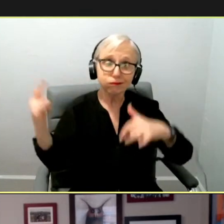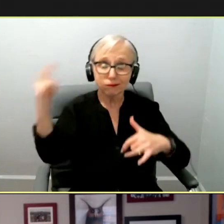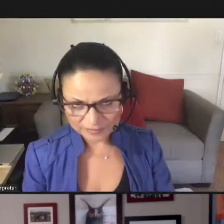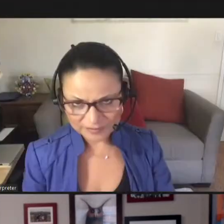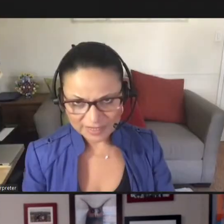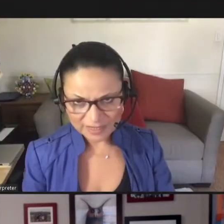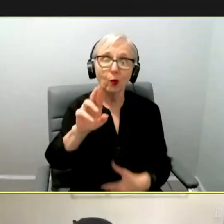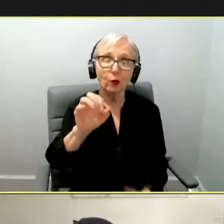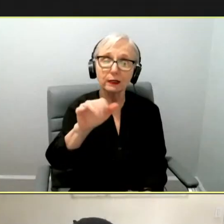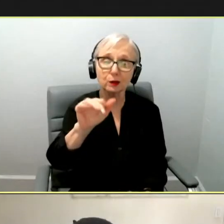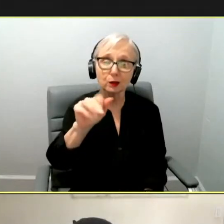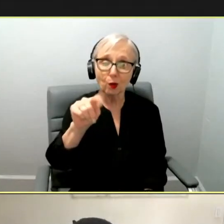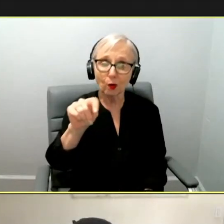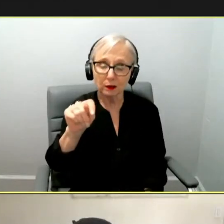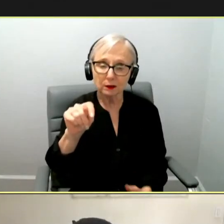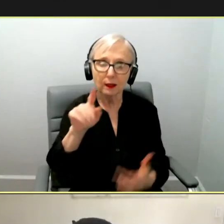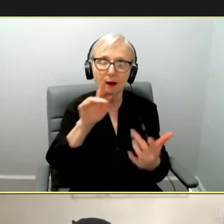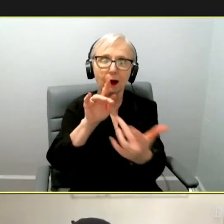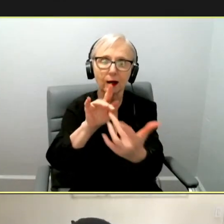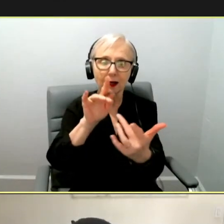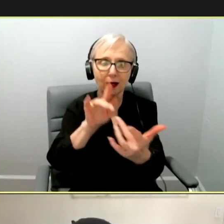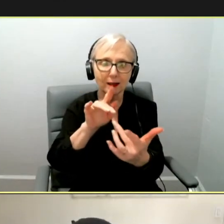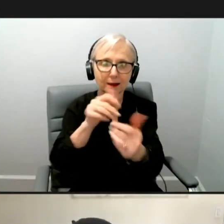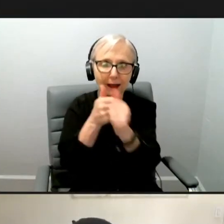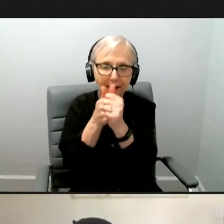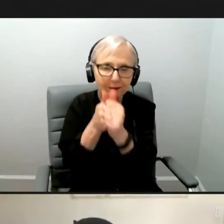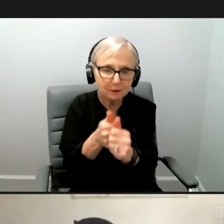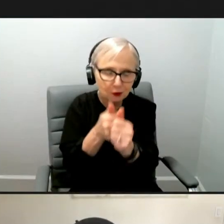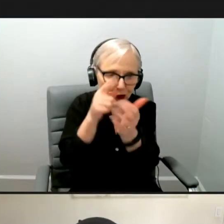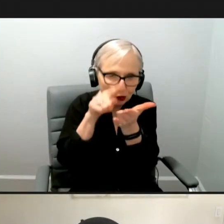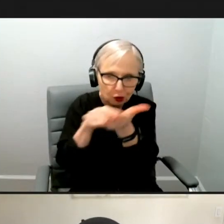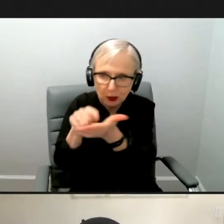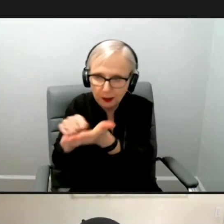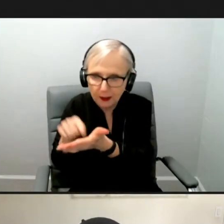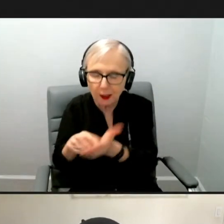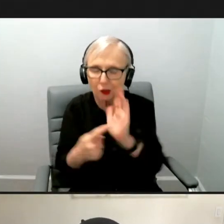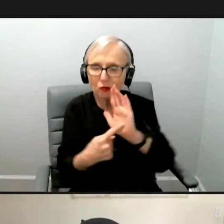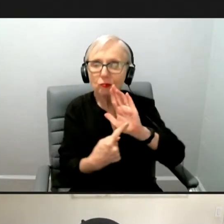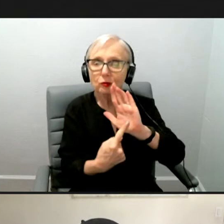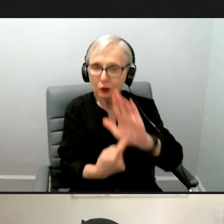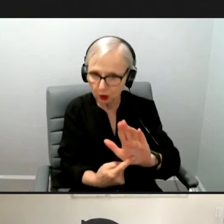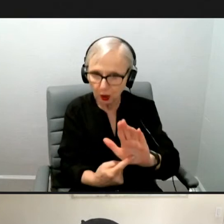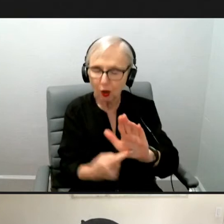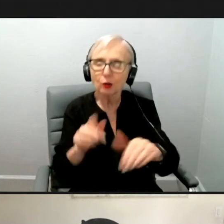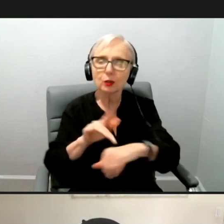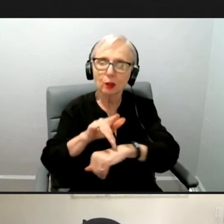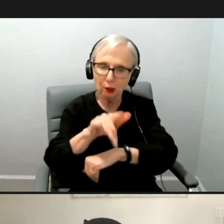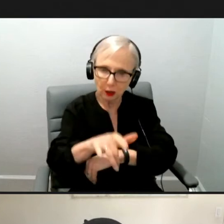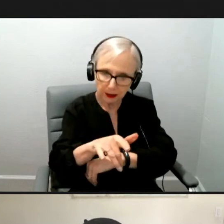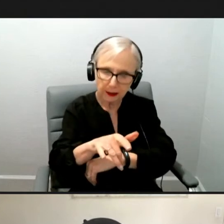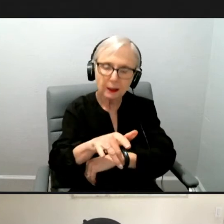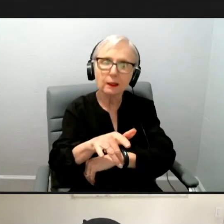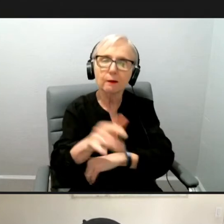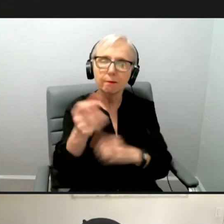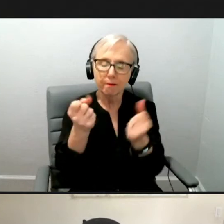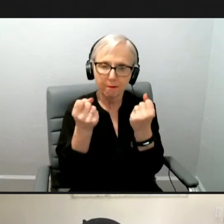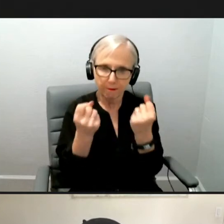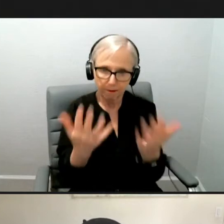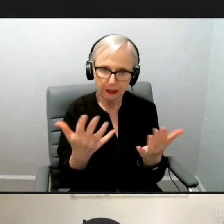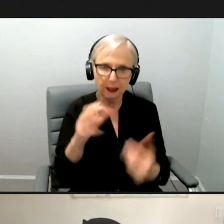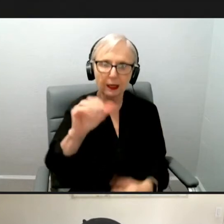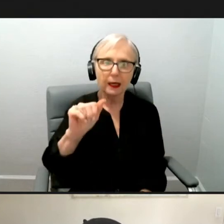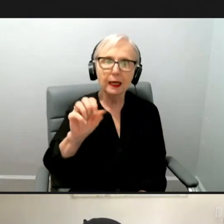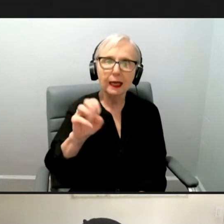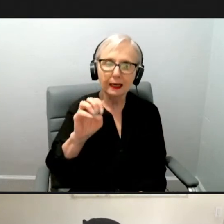So our contact tracing data in the state did indicate that early on, many of our cases, as